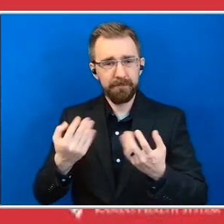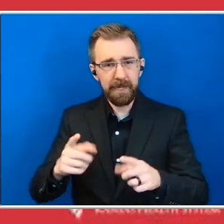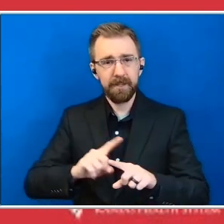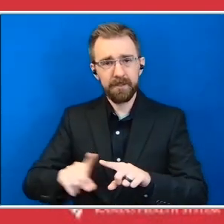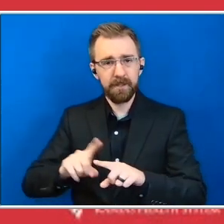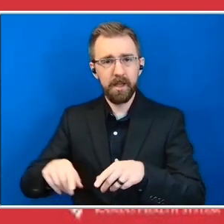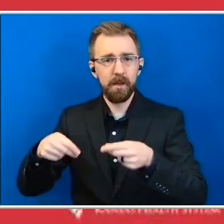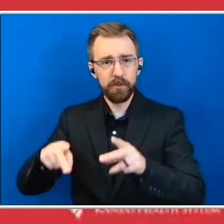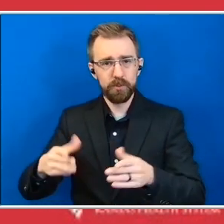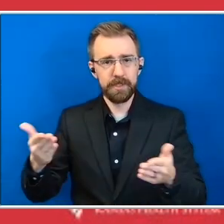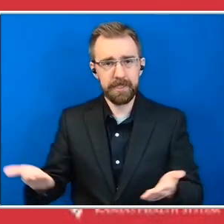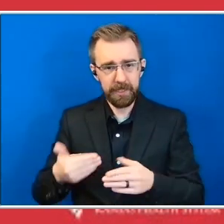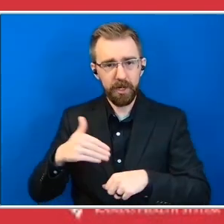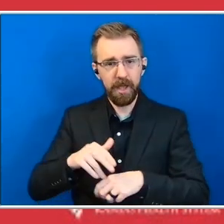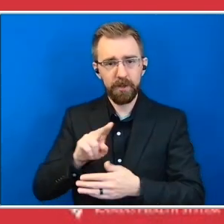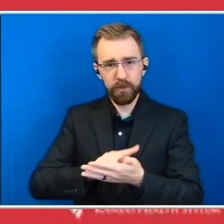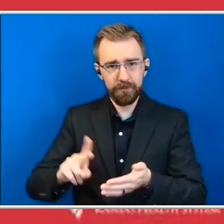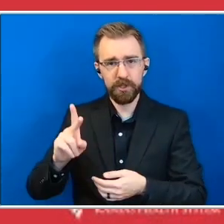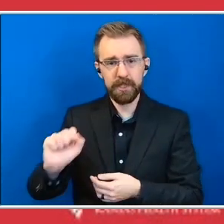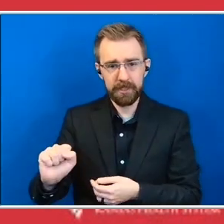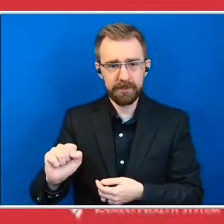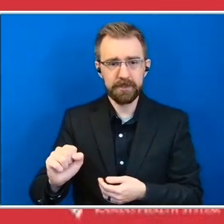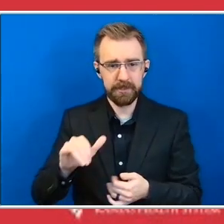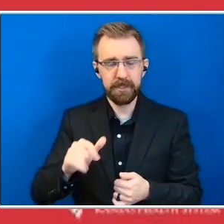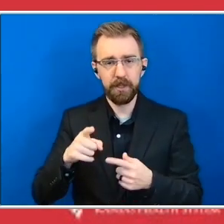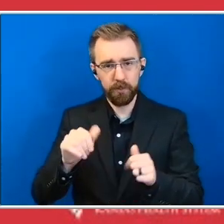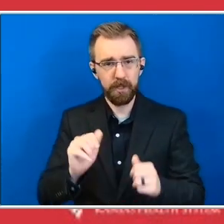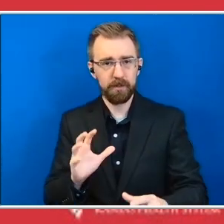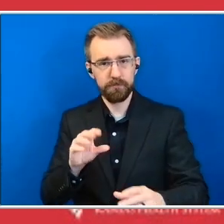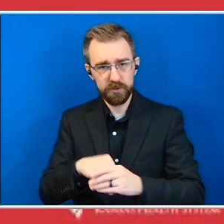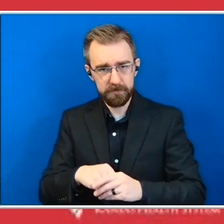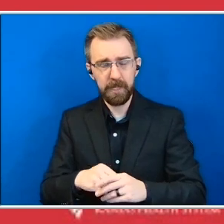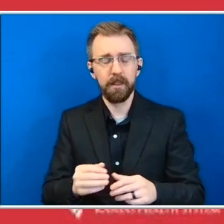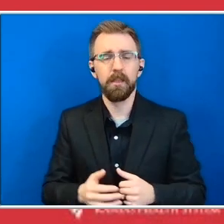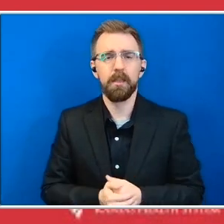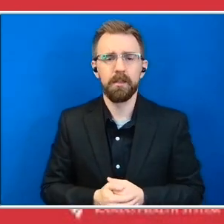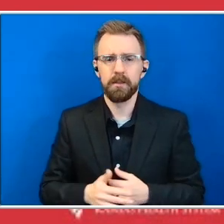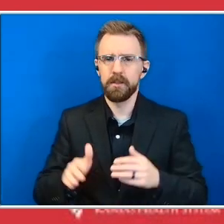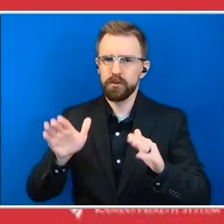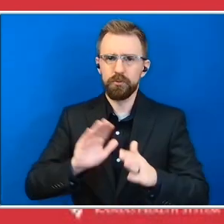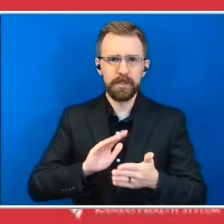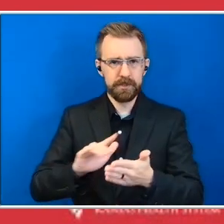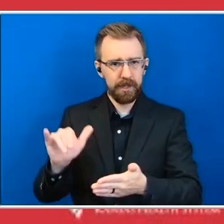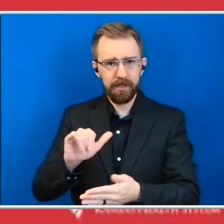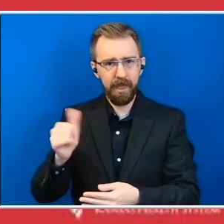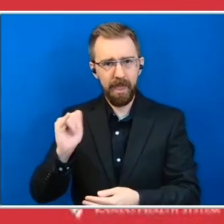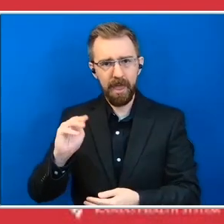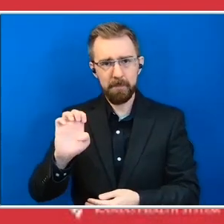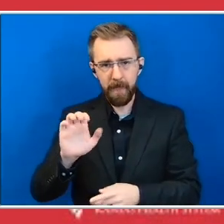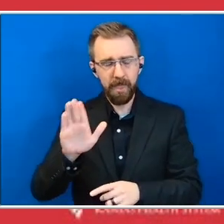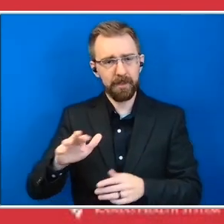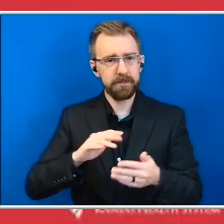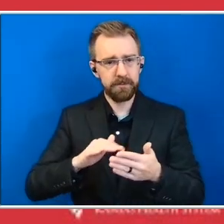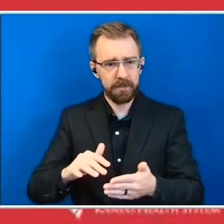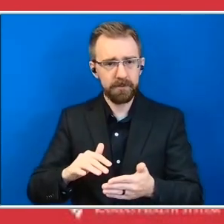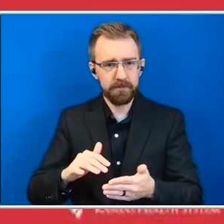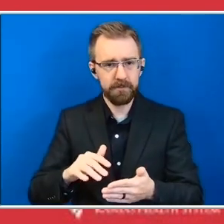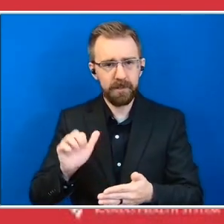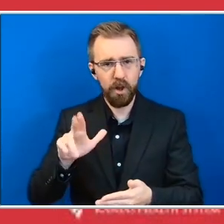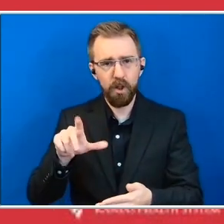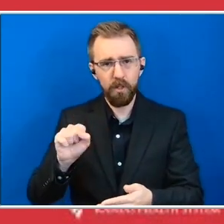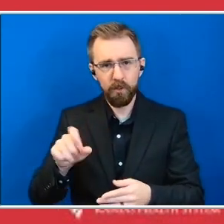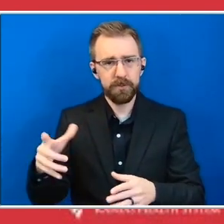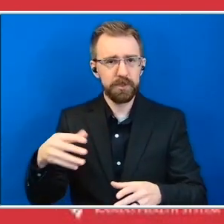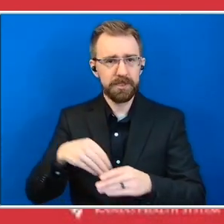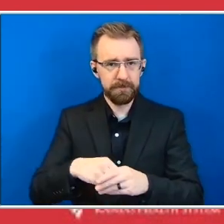at the University of Kansas that you can participate in. Great studies like Jaime's study that Carlos is participating in,